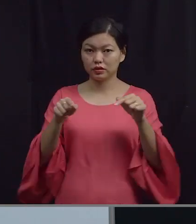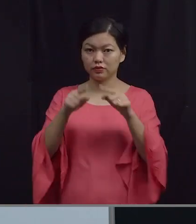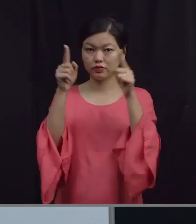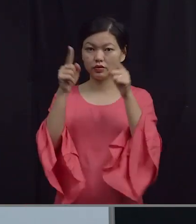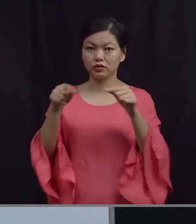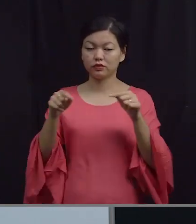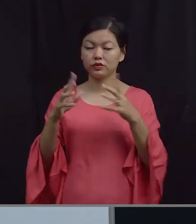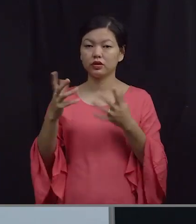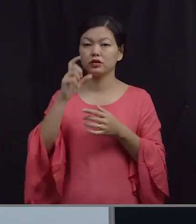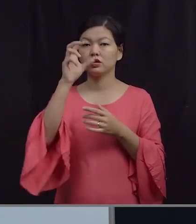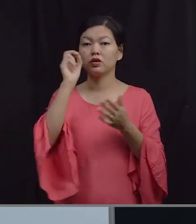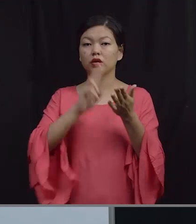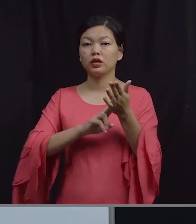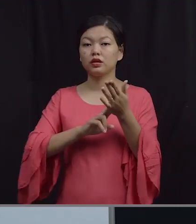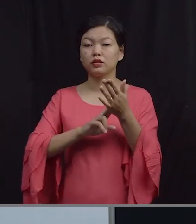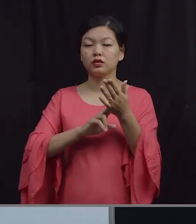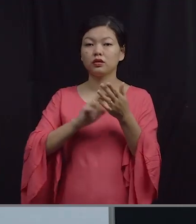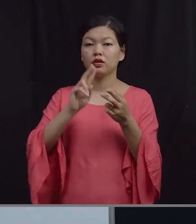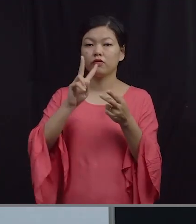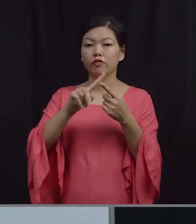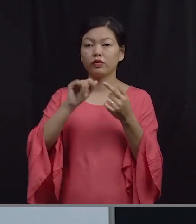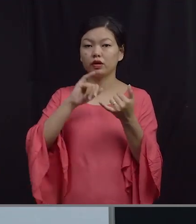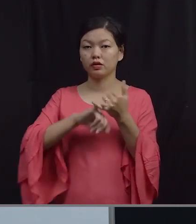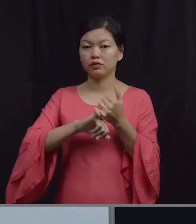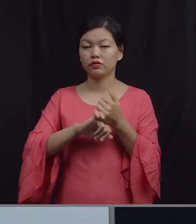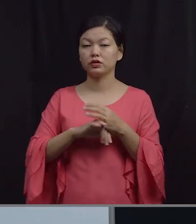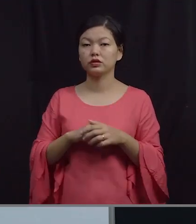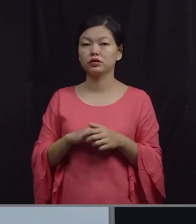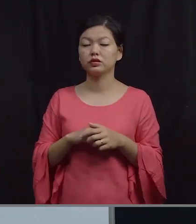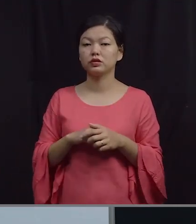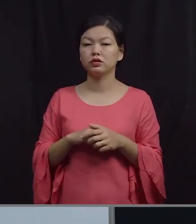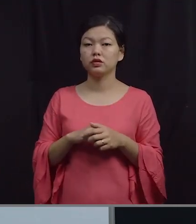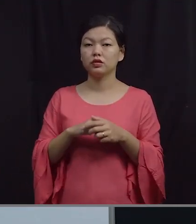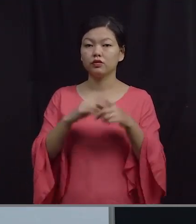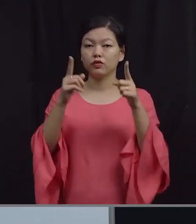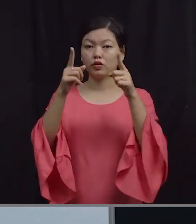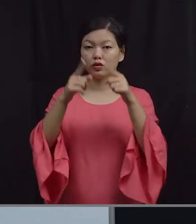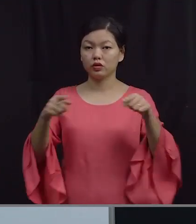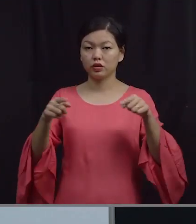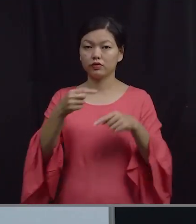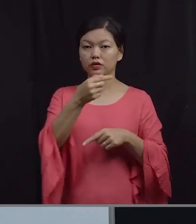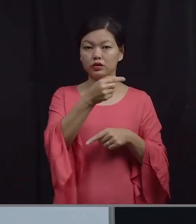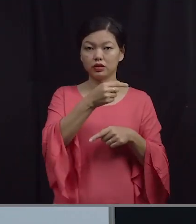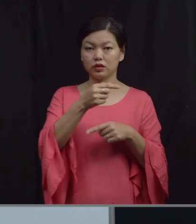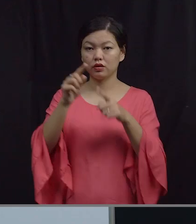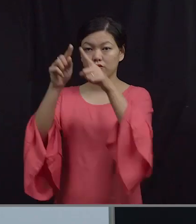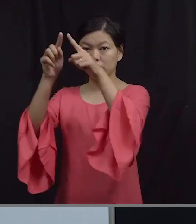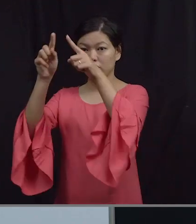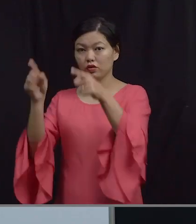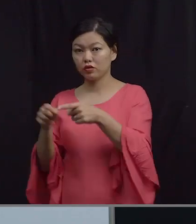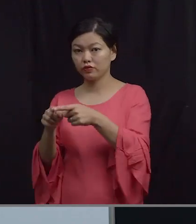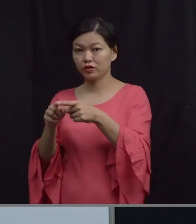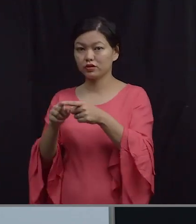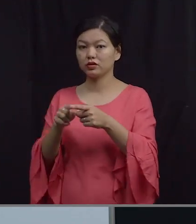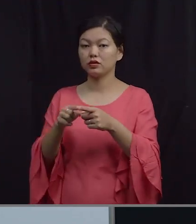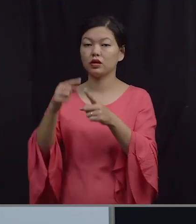lens, we are discussing about the lens, right? So for concave lens the power of lens is what? Negative, and for convex lens the power of lens is